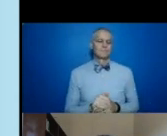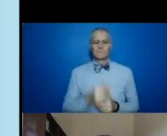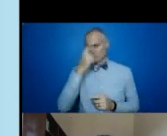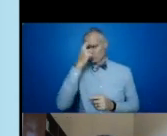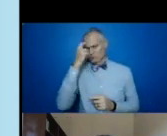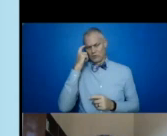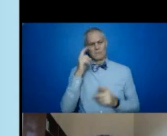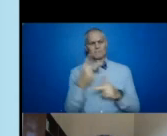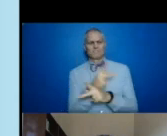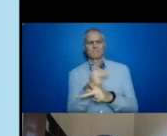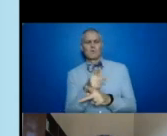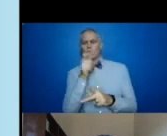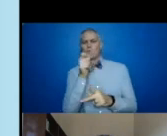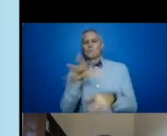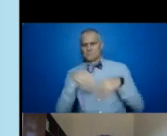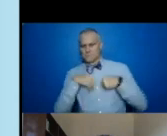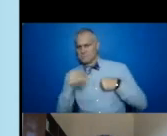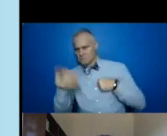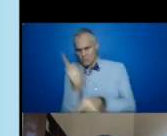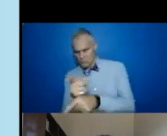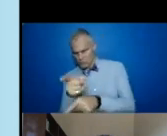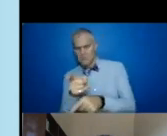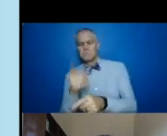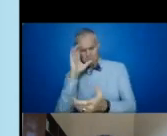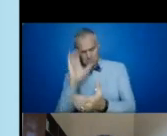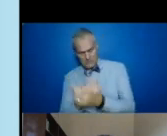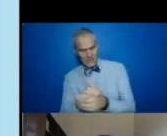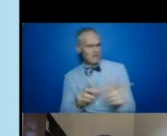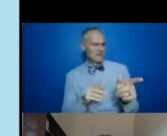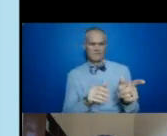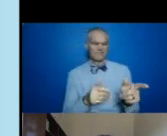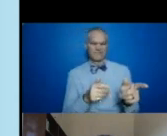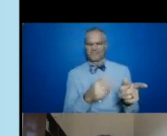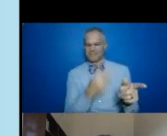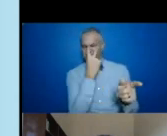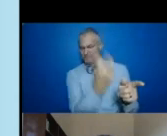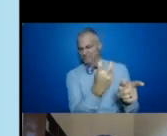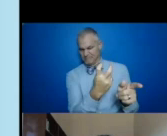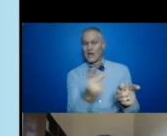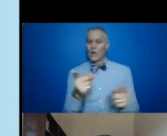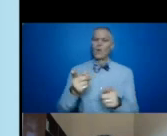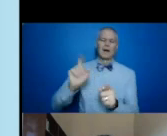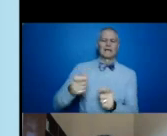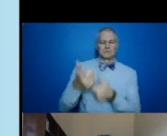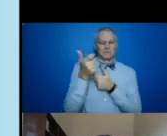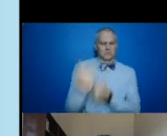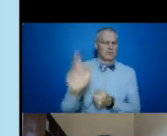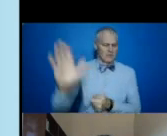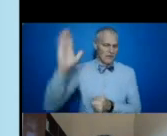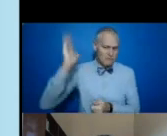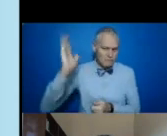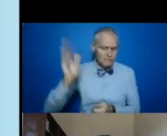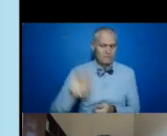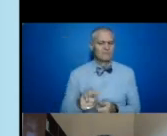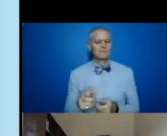is believed and who is not believed, who has what we call testimonial authority. And so all of that is part